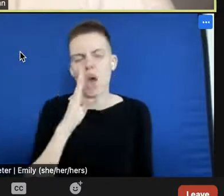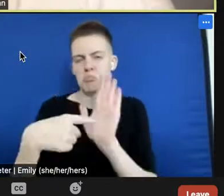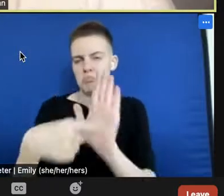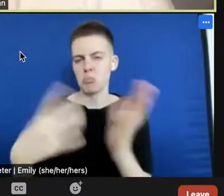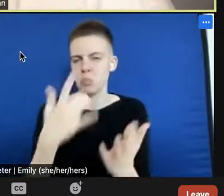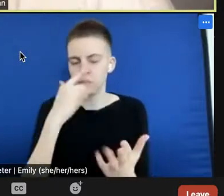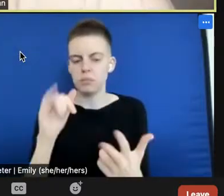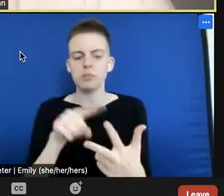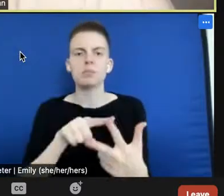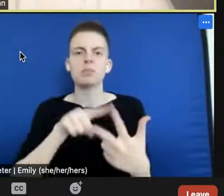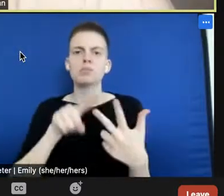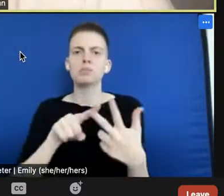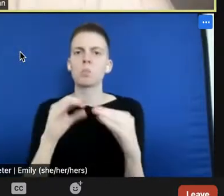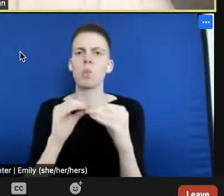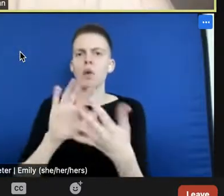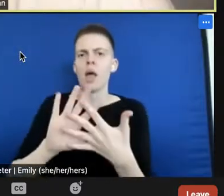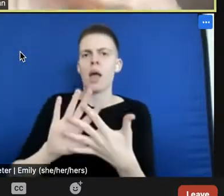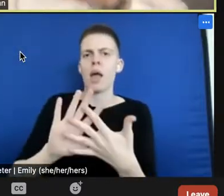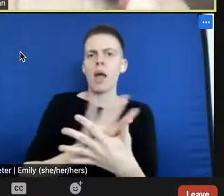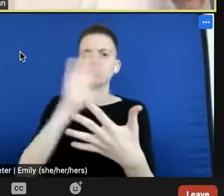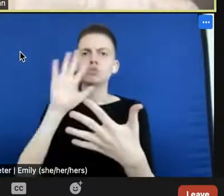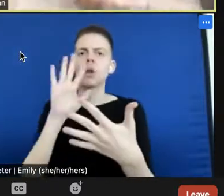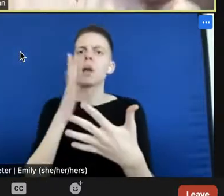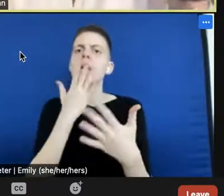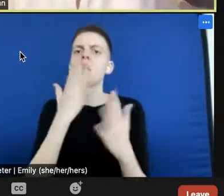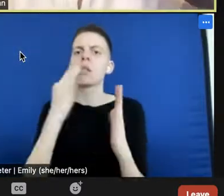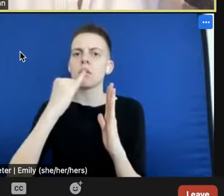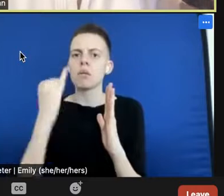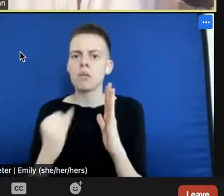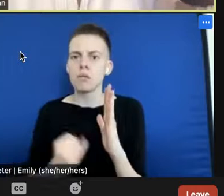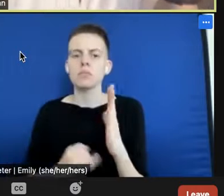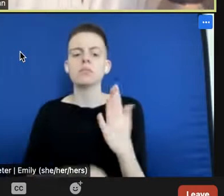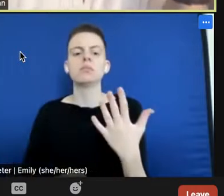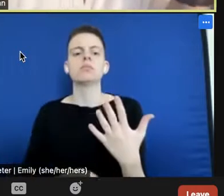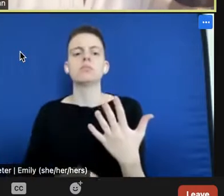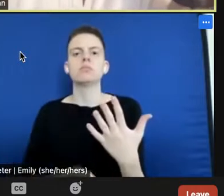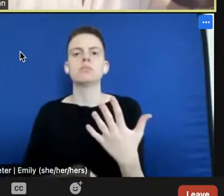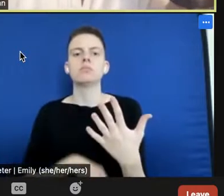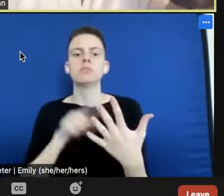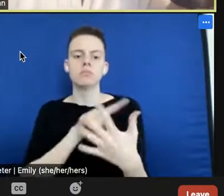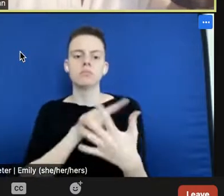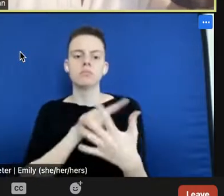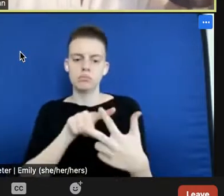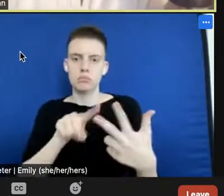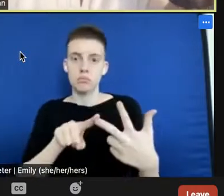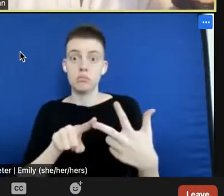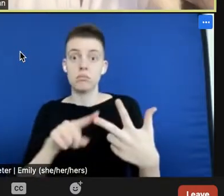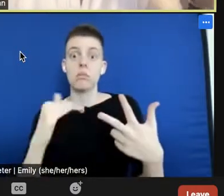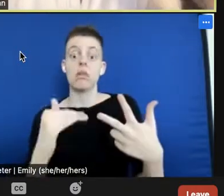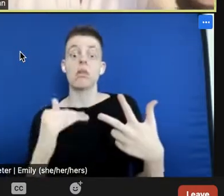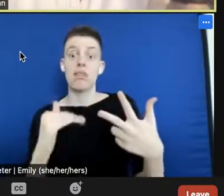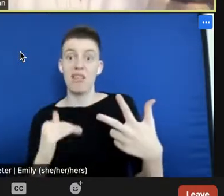stylized abstract color drawings, and then that whole same sequence repeats in black and white.